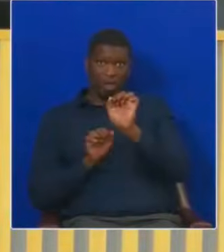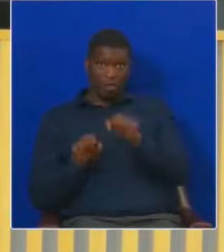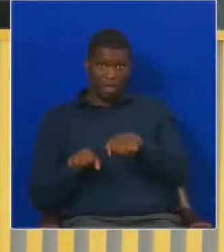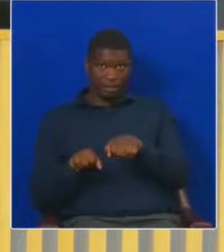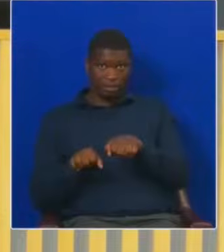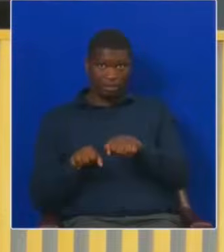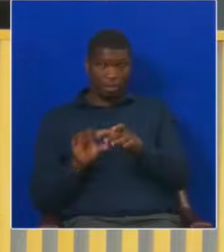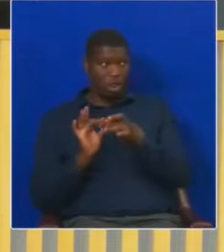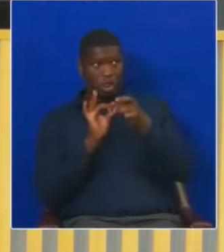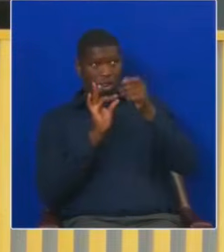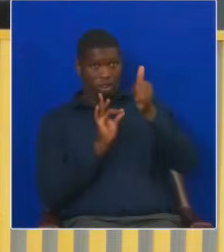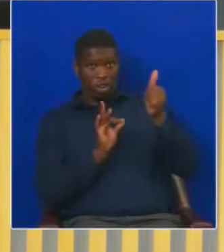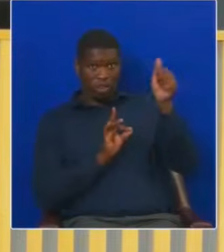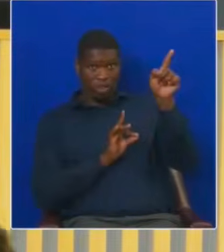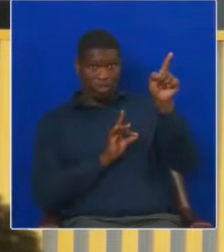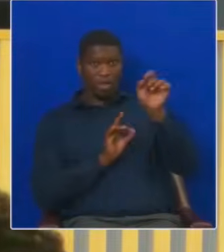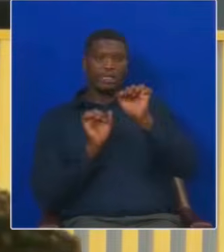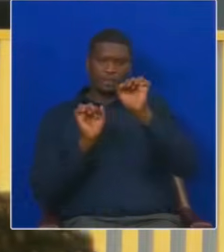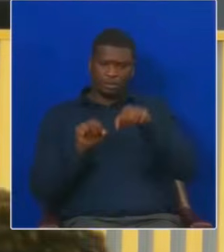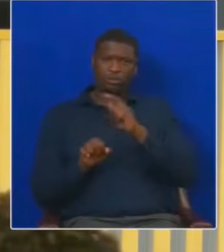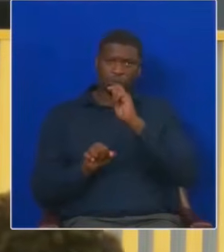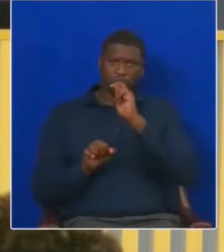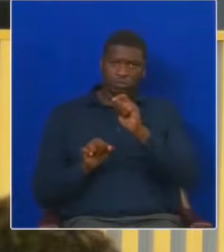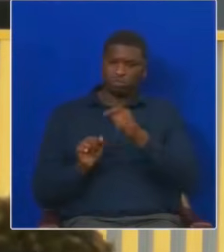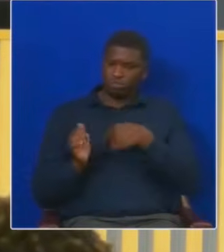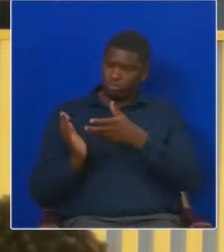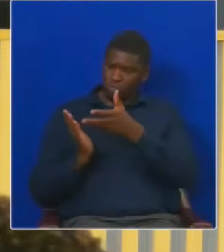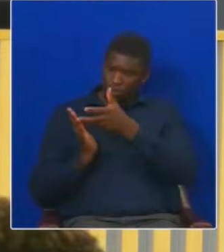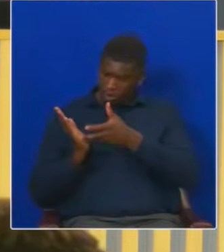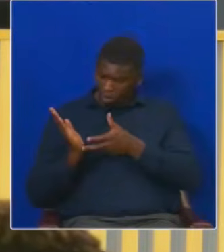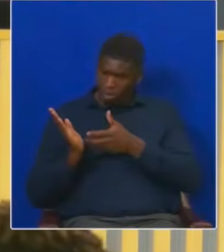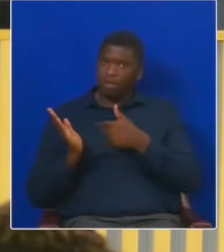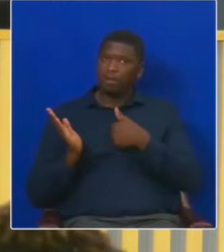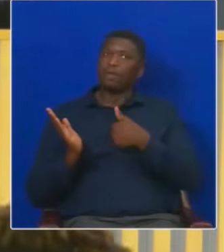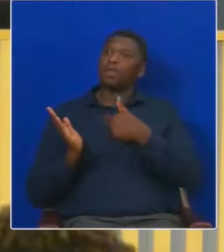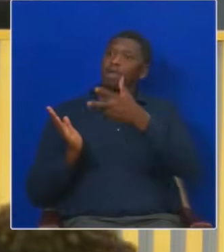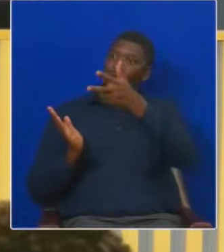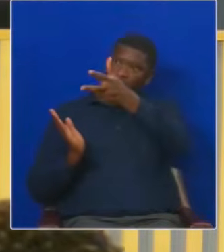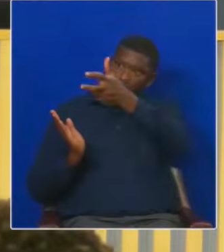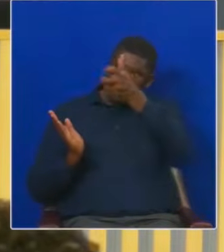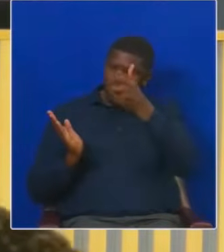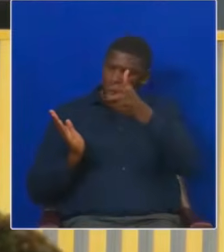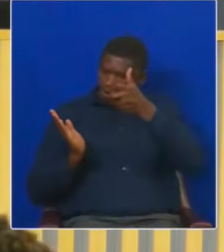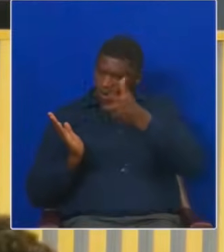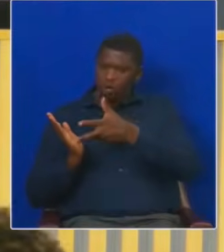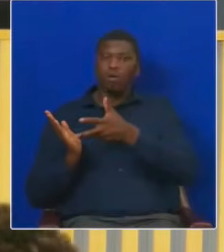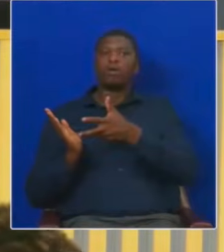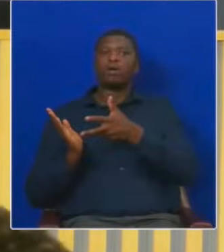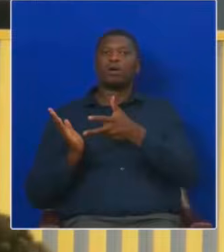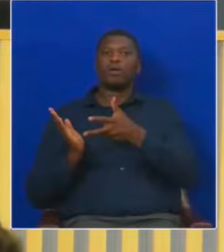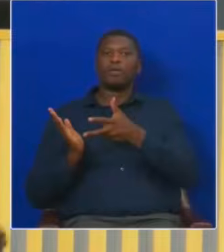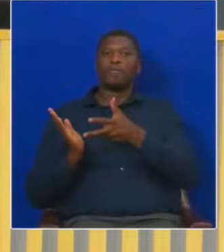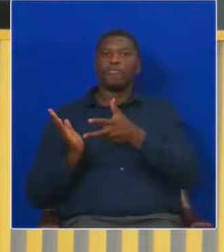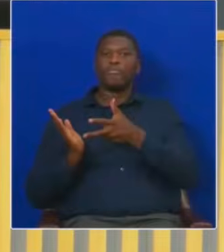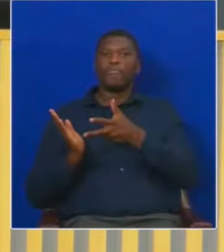Commissioners. The statements were taken by us for the